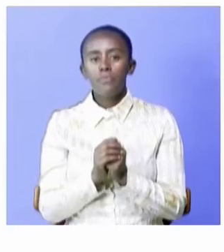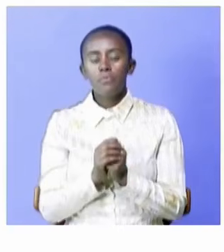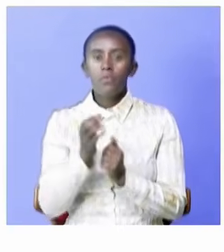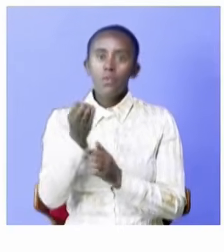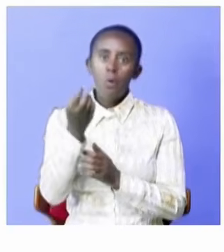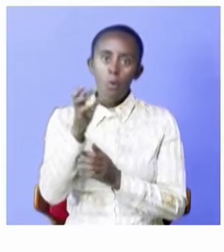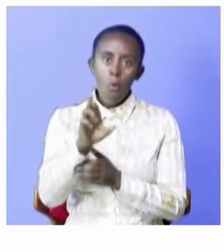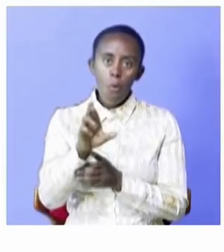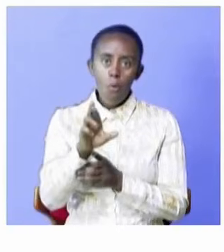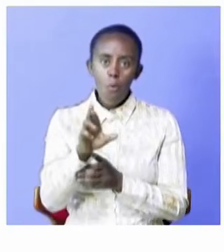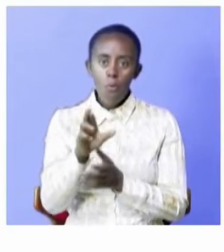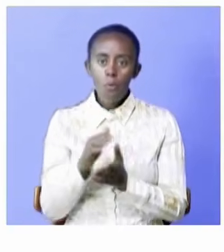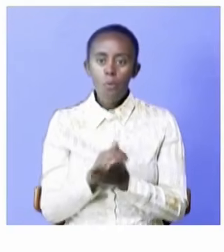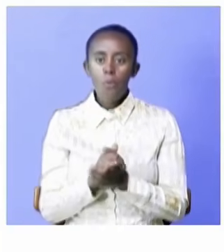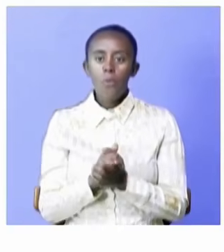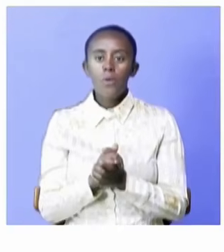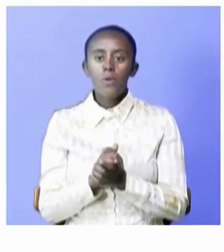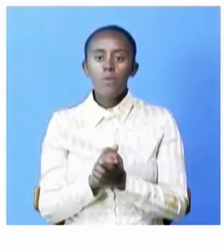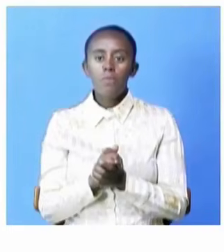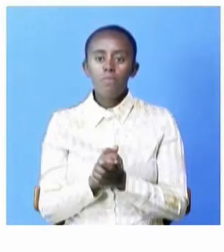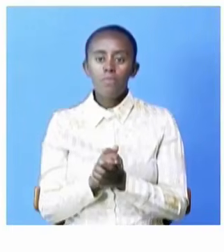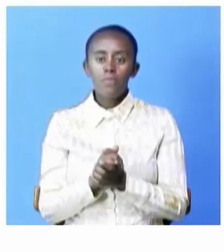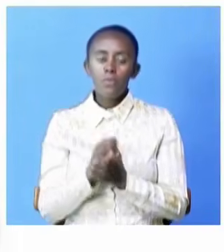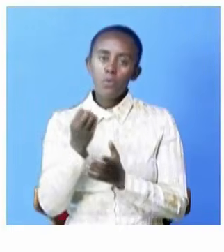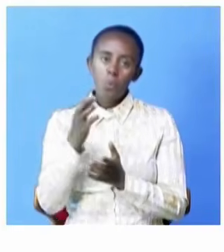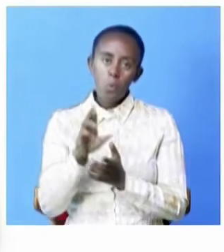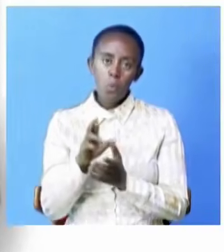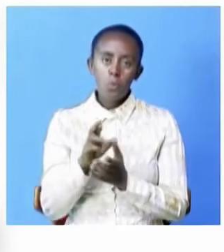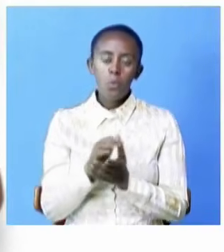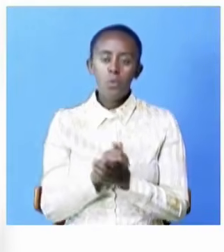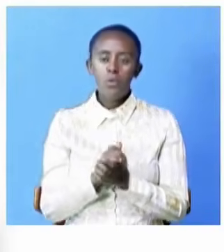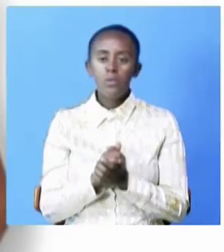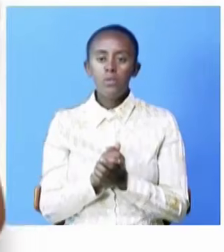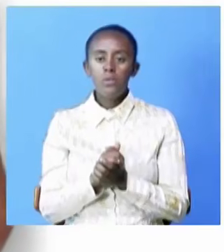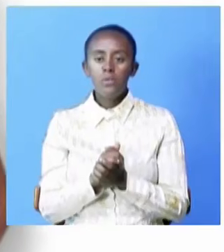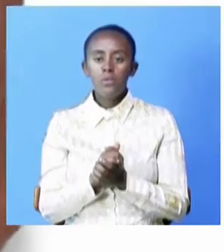Or we could also say, or